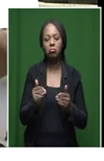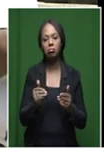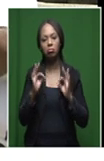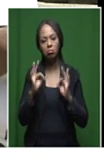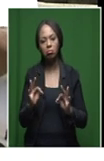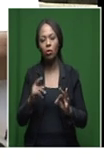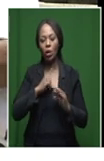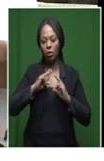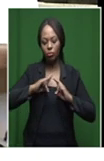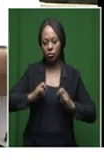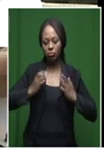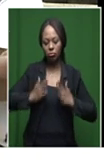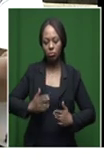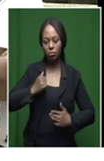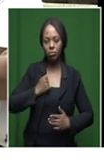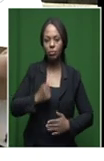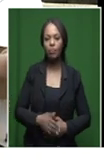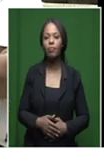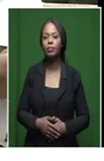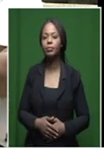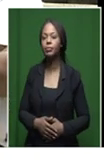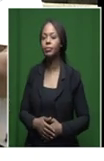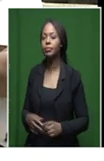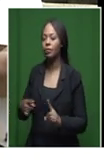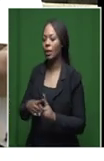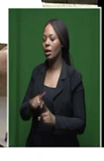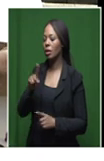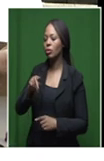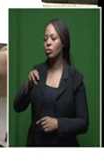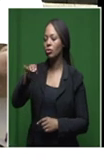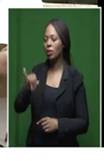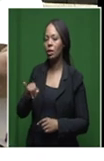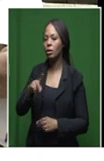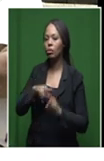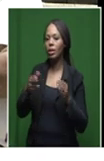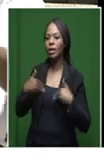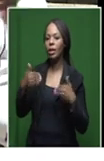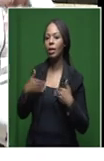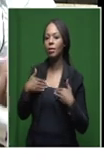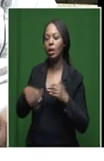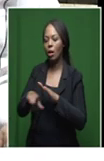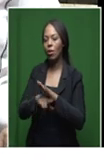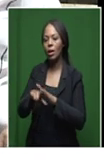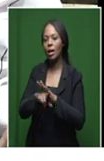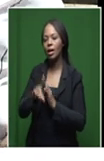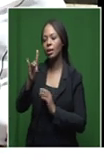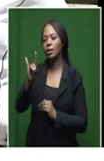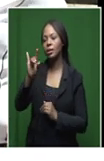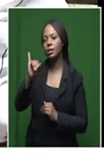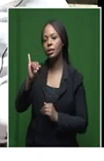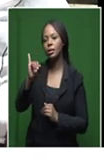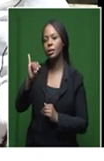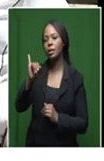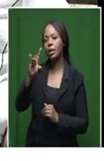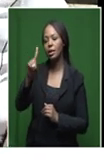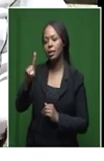As an elderly citizen, Zwane is not happy with the service offered at his local Diepkloof community clinic. It